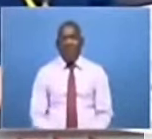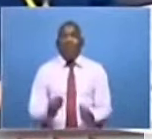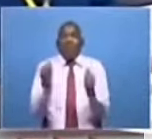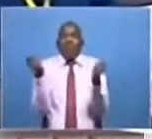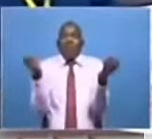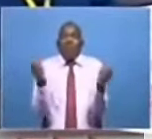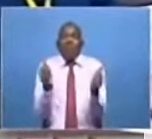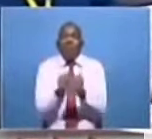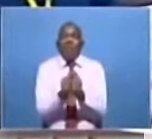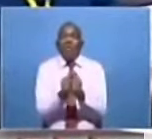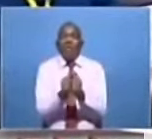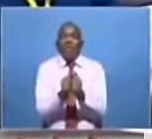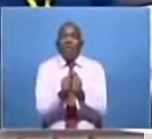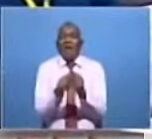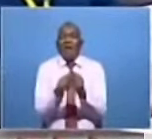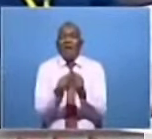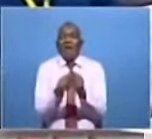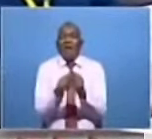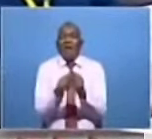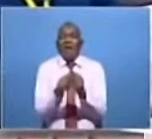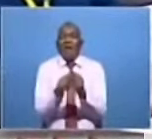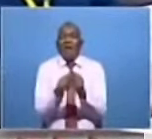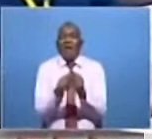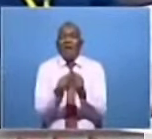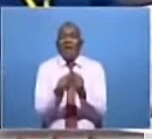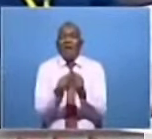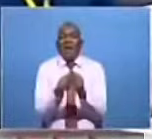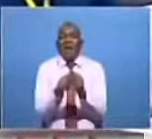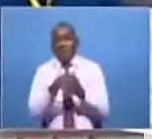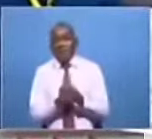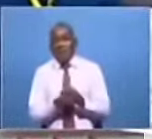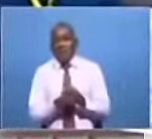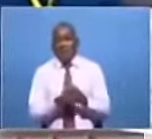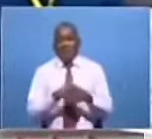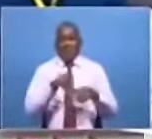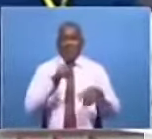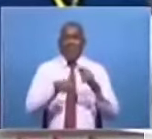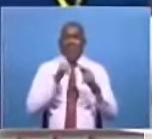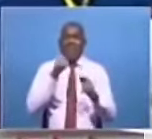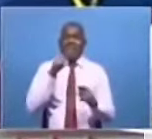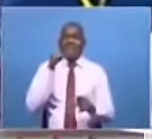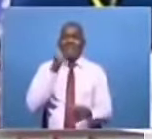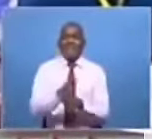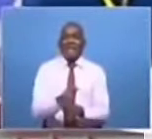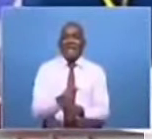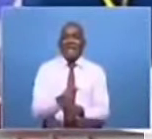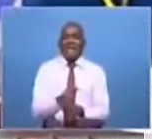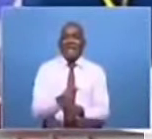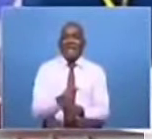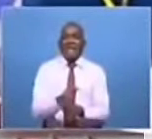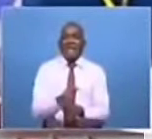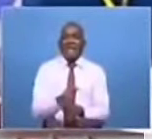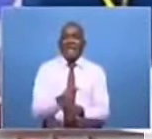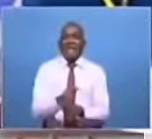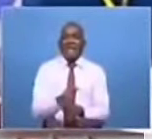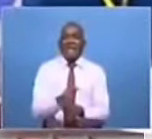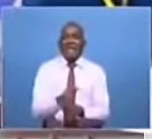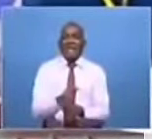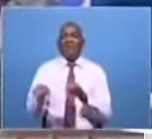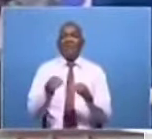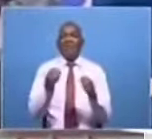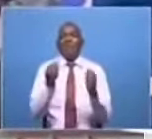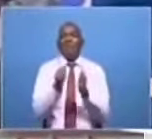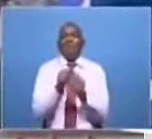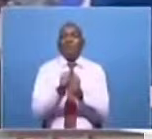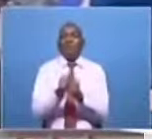the veracity of the things that they stated. So you can't say that just because this was done in the course